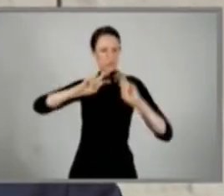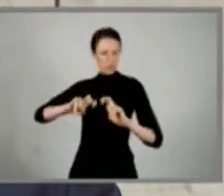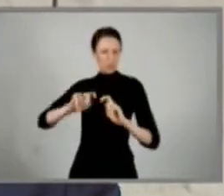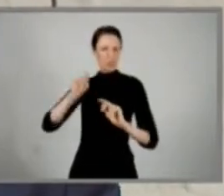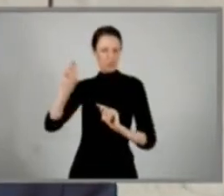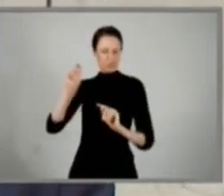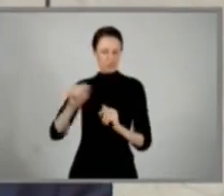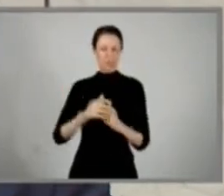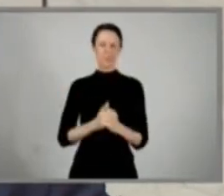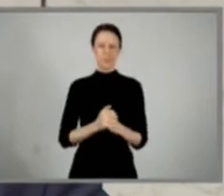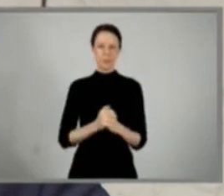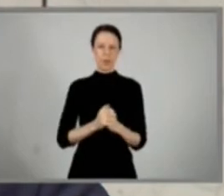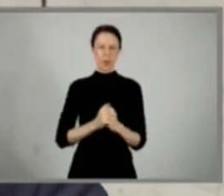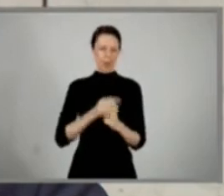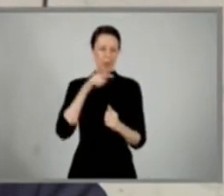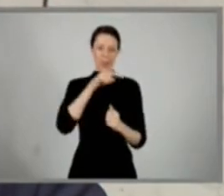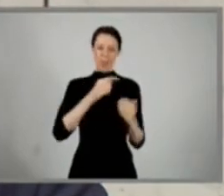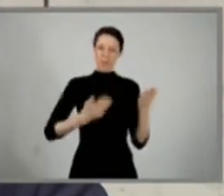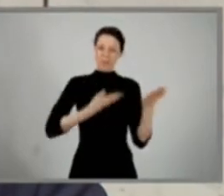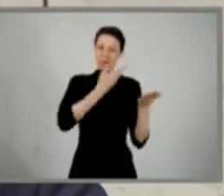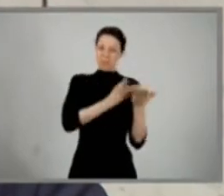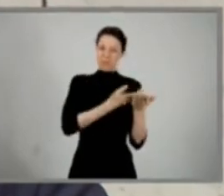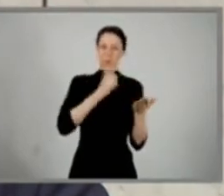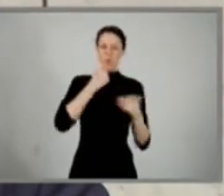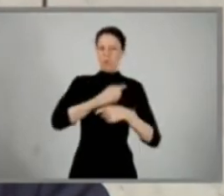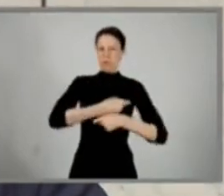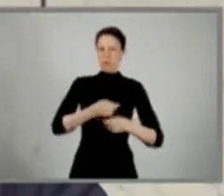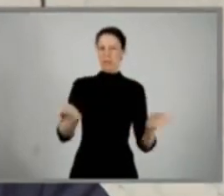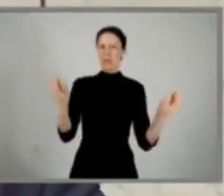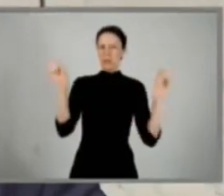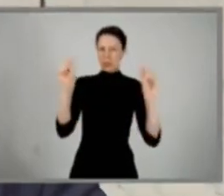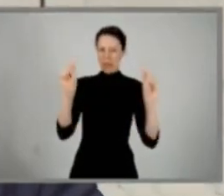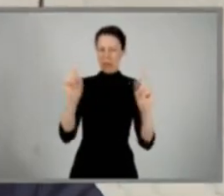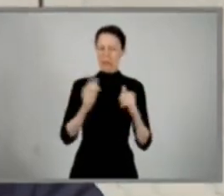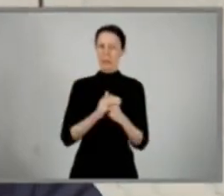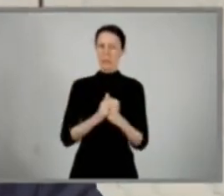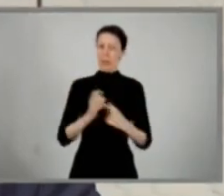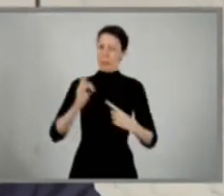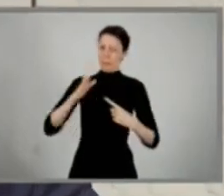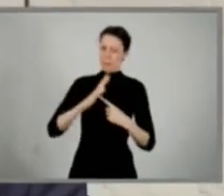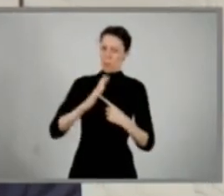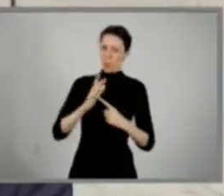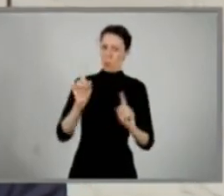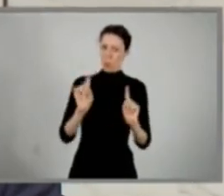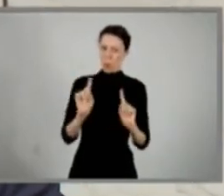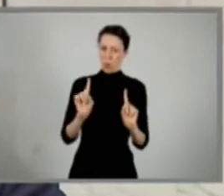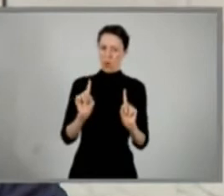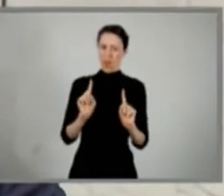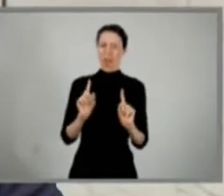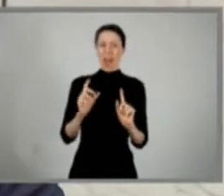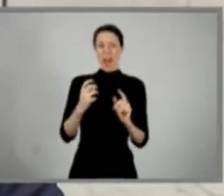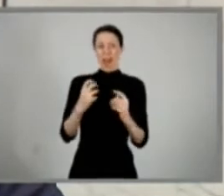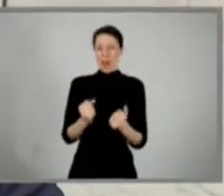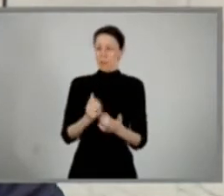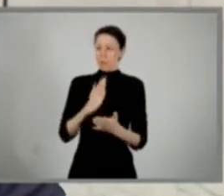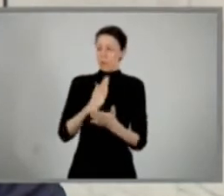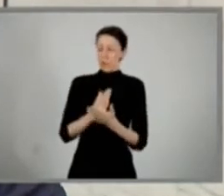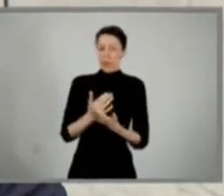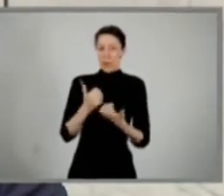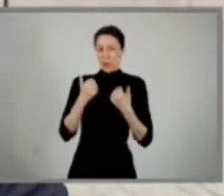today. What was important in the discussion we had today, though, was there are very good practical operating arrangements between the states